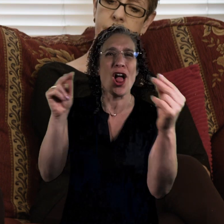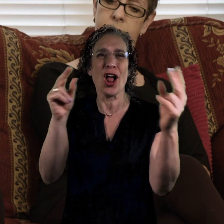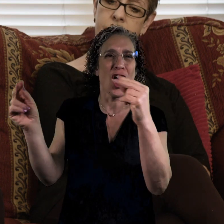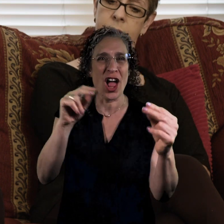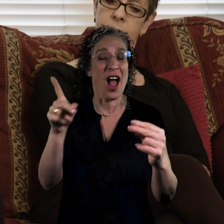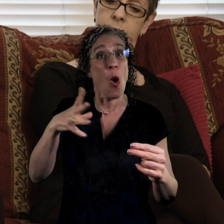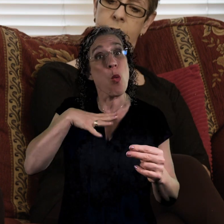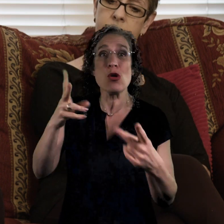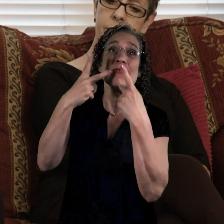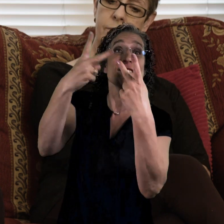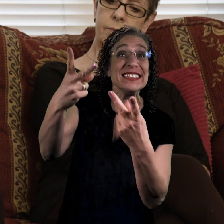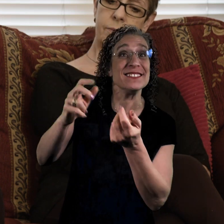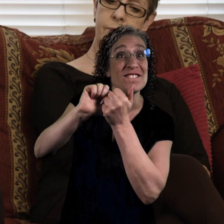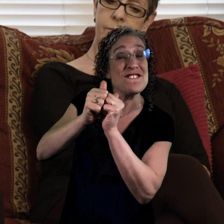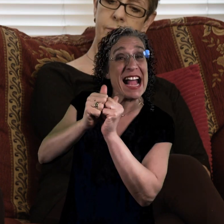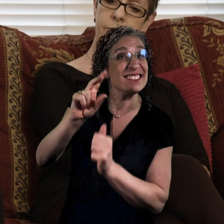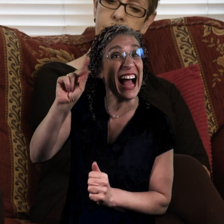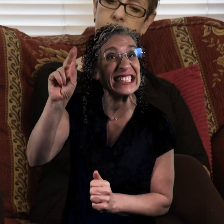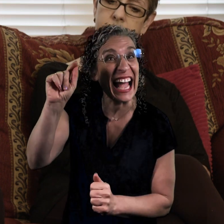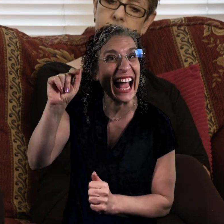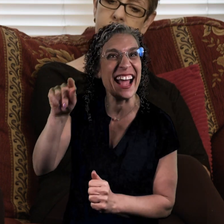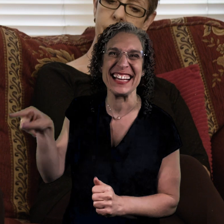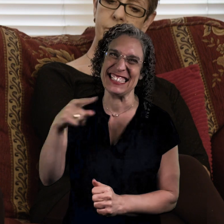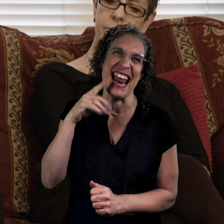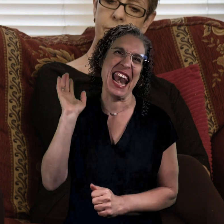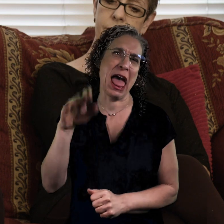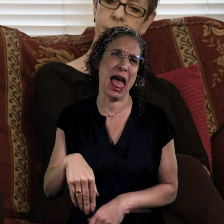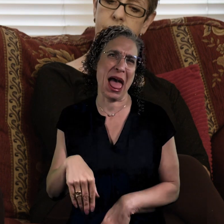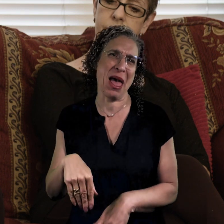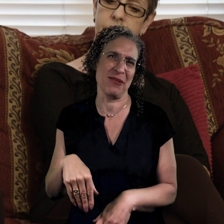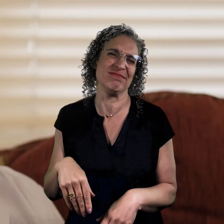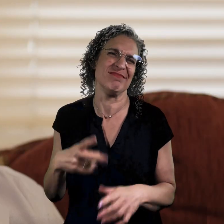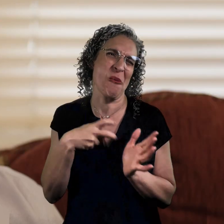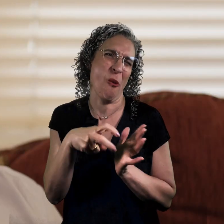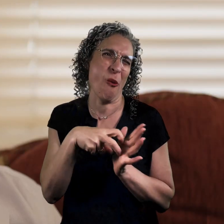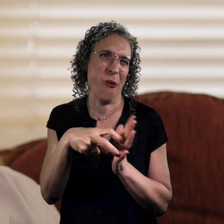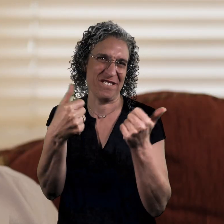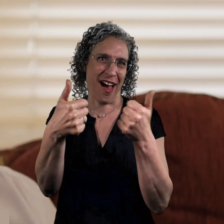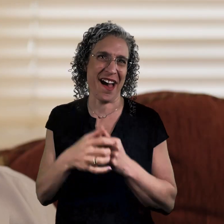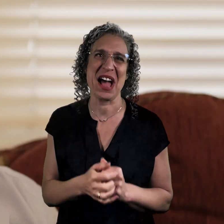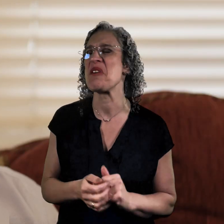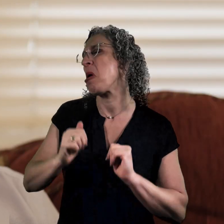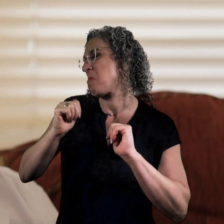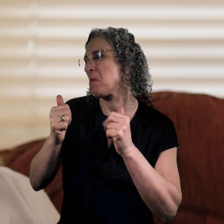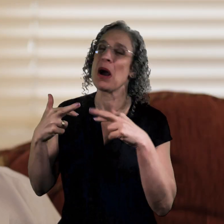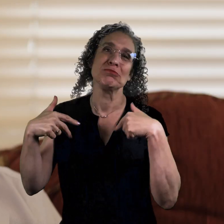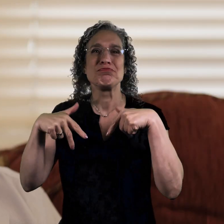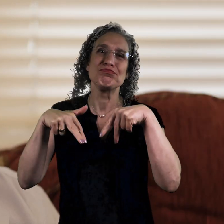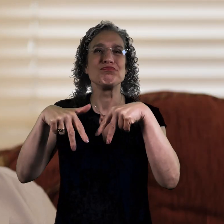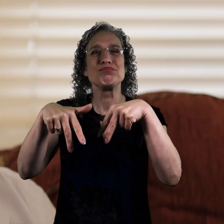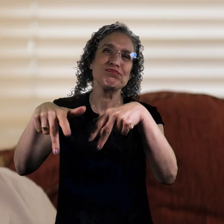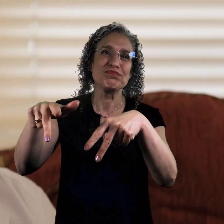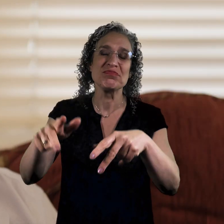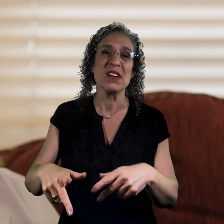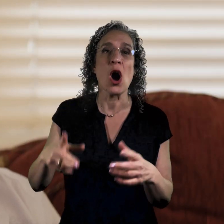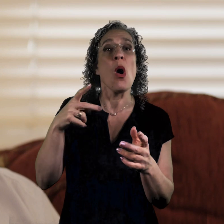And Chris said, shall we get a minicab to Jill's house? Phil said, no, let's walk. It's a lovely summer's evening. Then as they're walking further down this road,